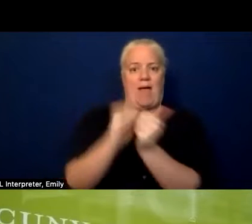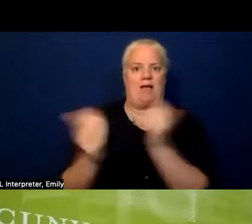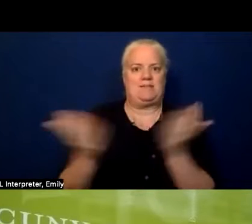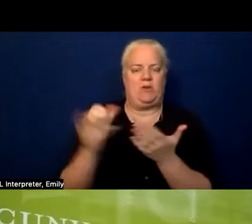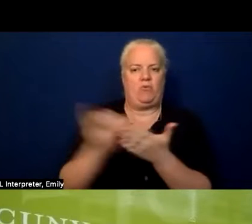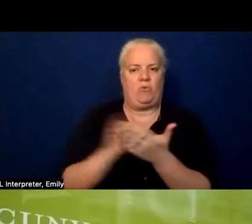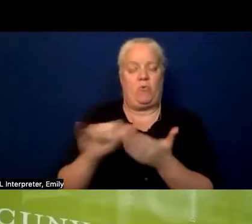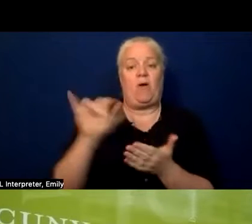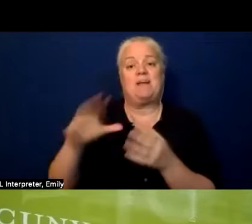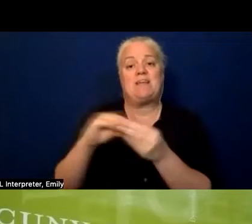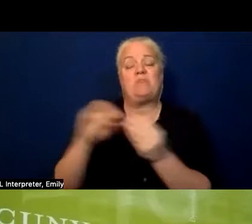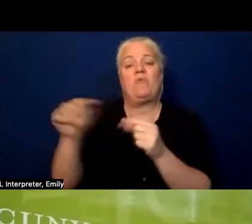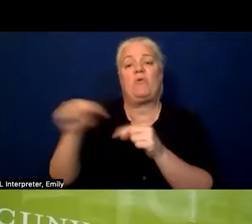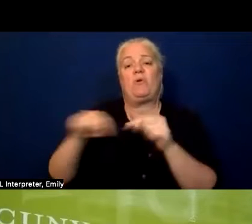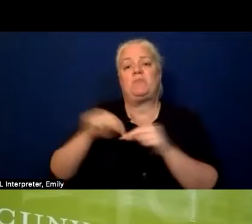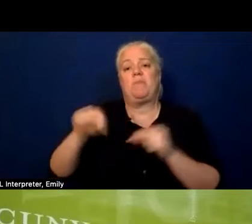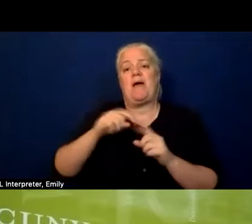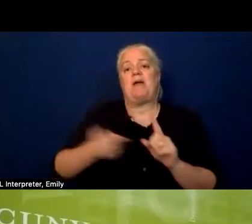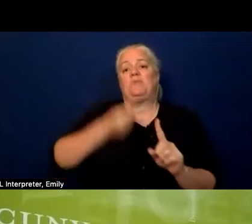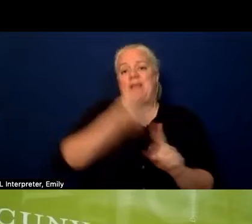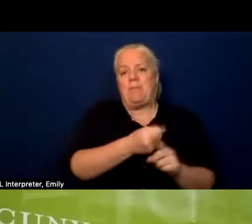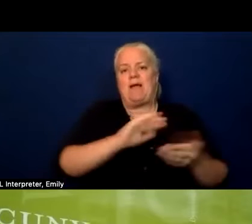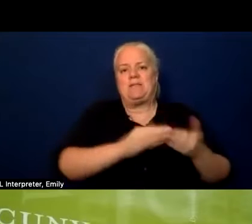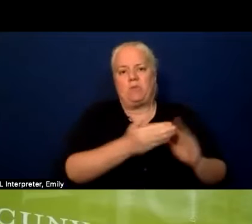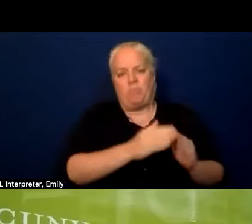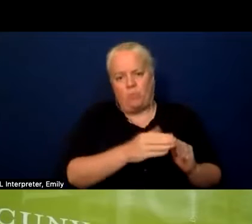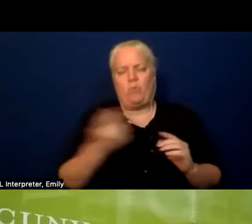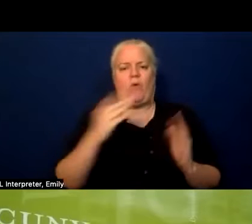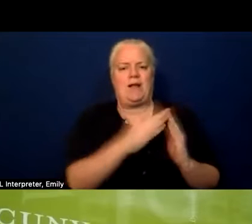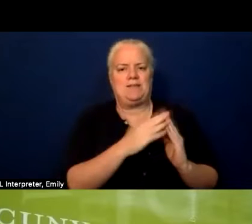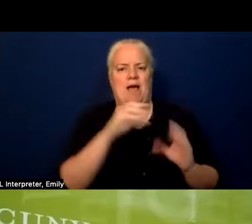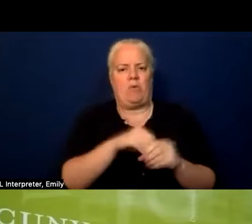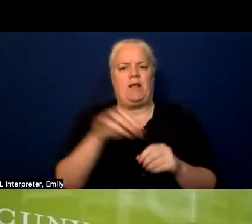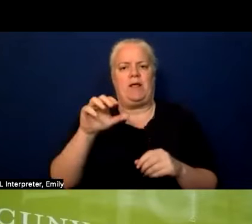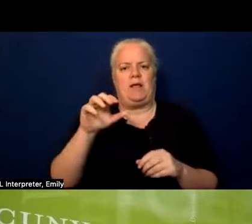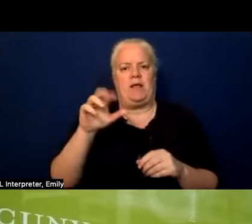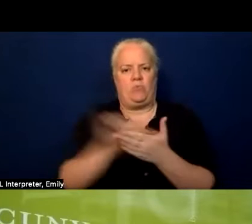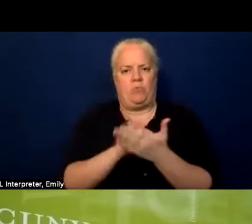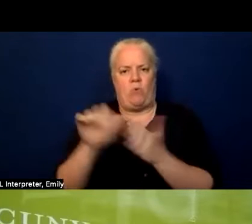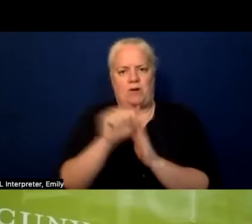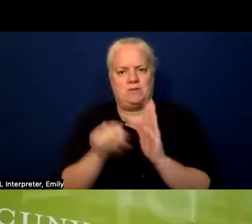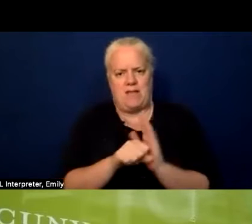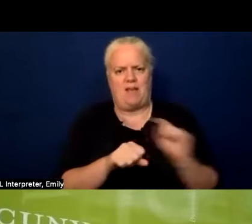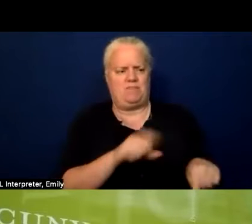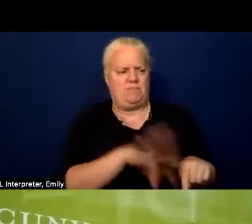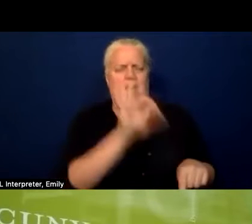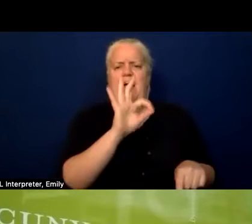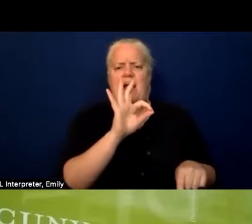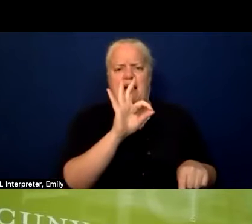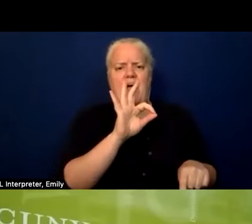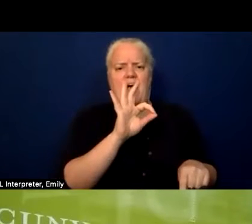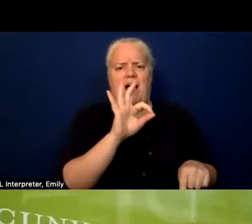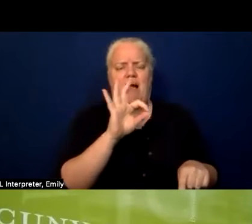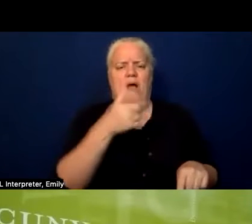that community being Hoosick Falls, New York. Hoosick Falls in 2014 discovered their public drinking water supplies were contaminated